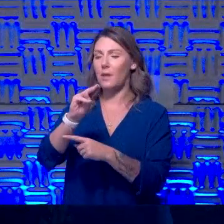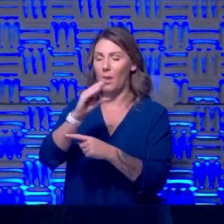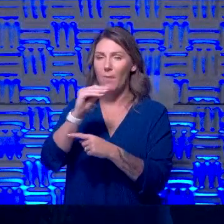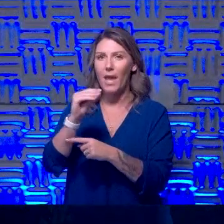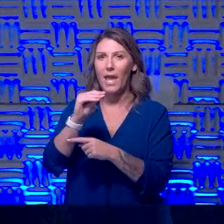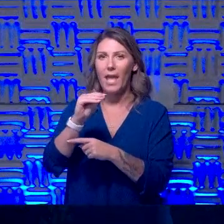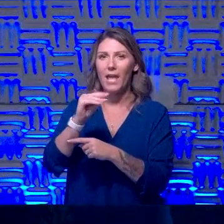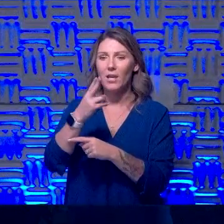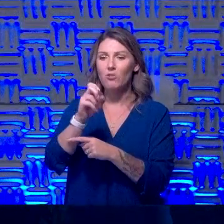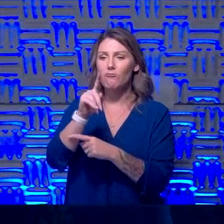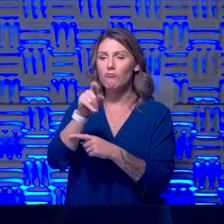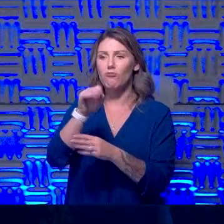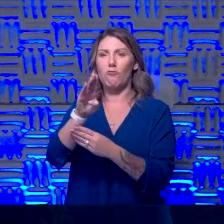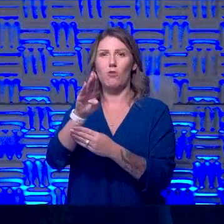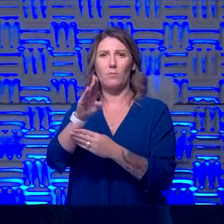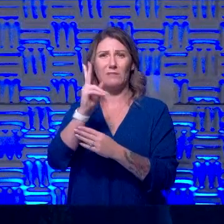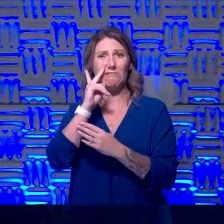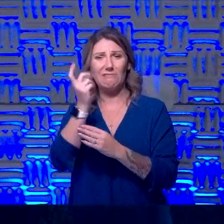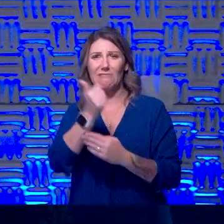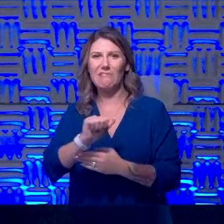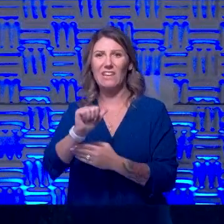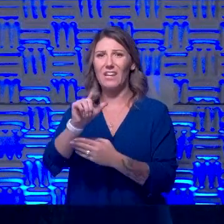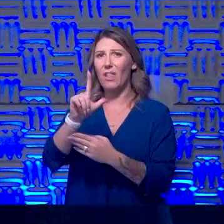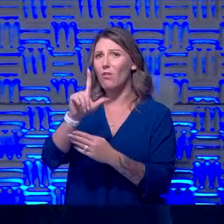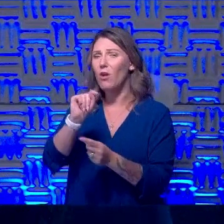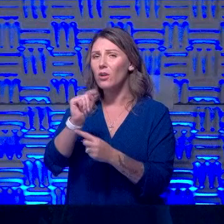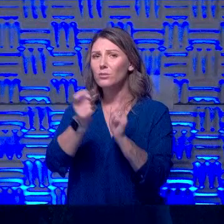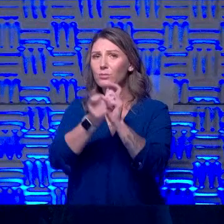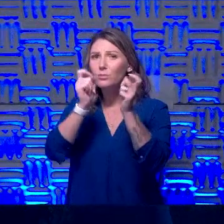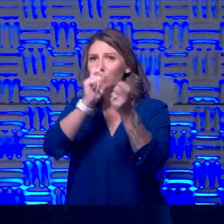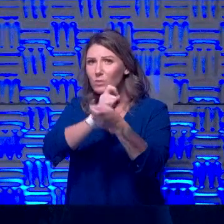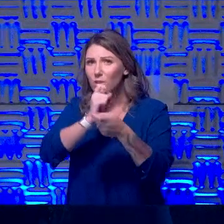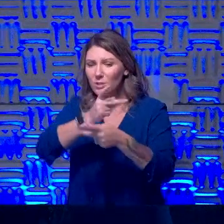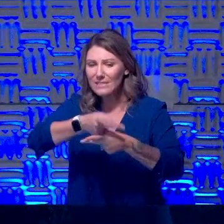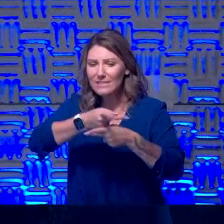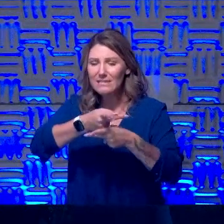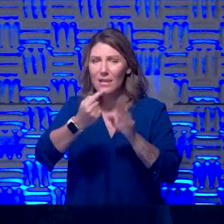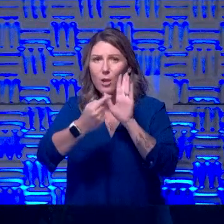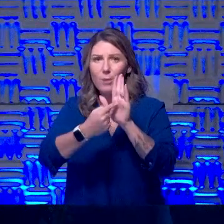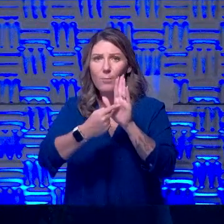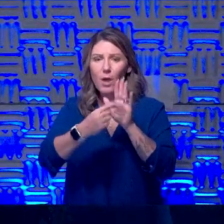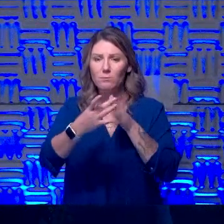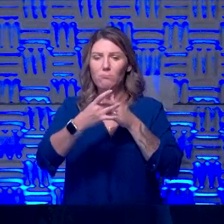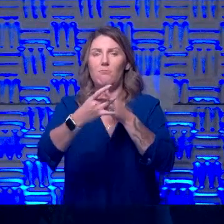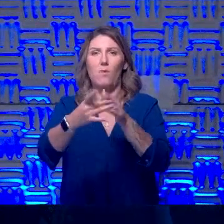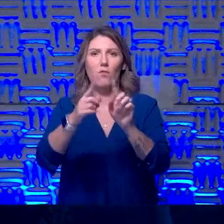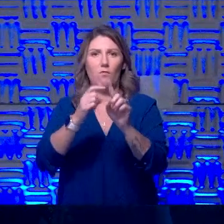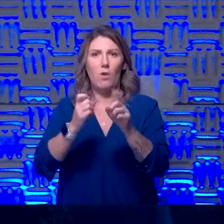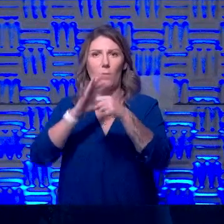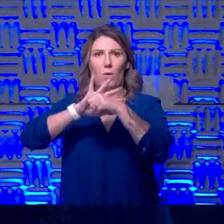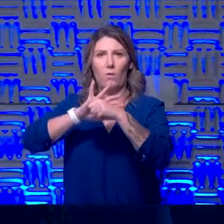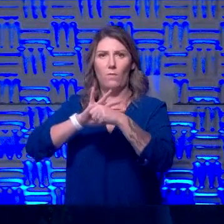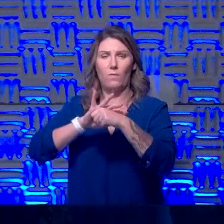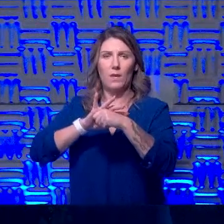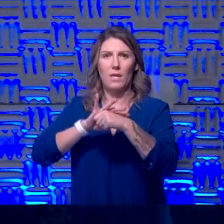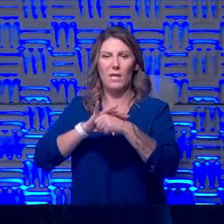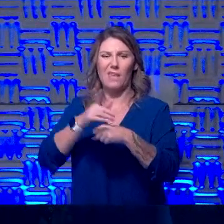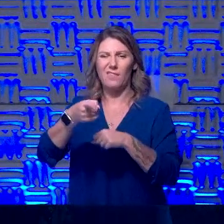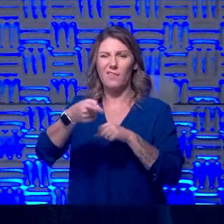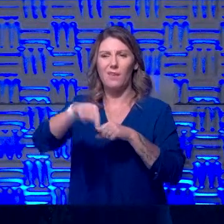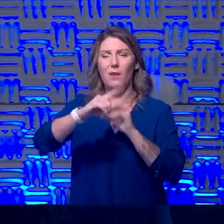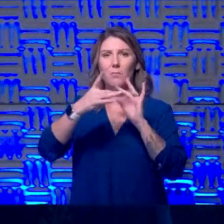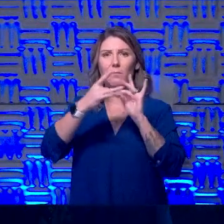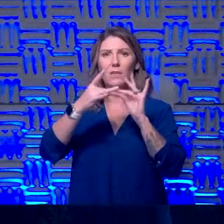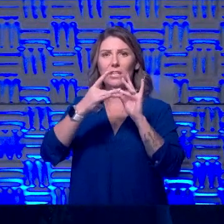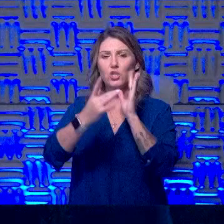any long-term changes in care models driven by COVID? And the writer mentions telehealth,